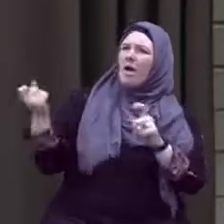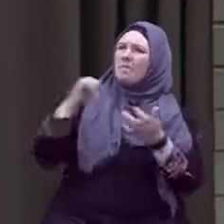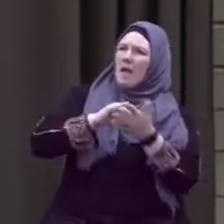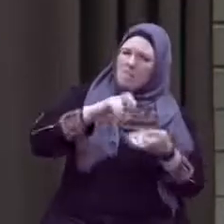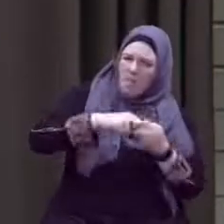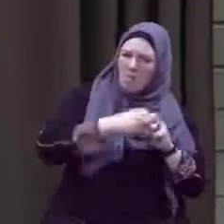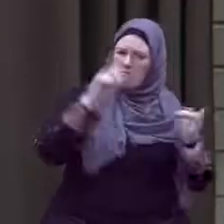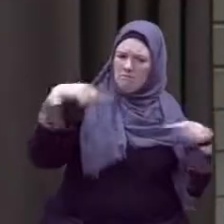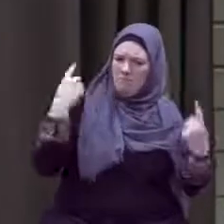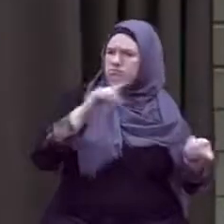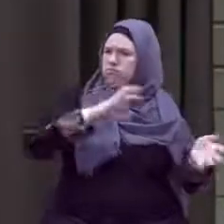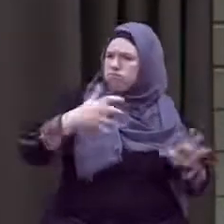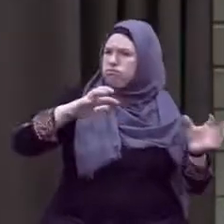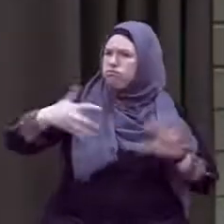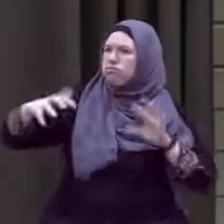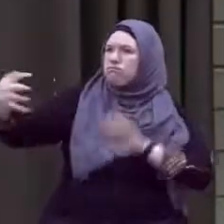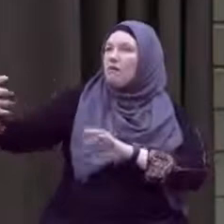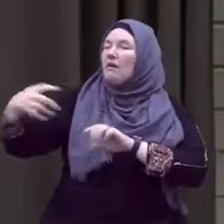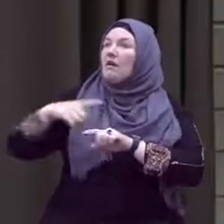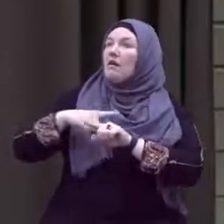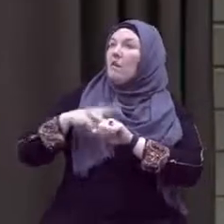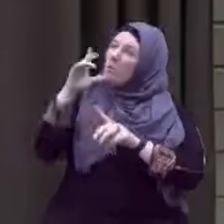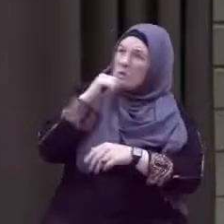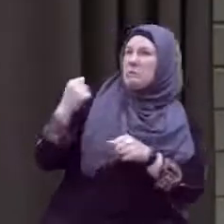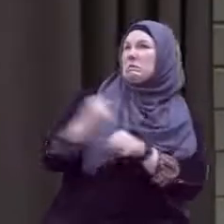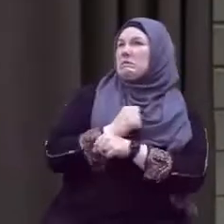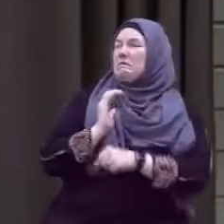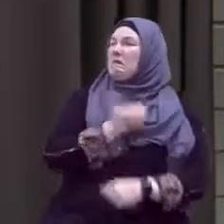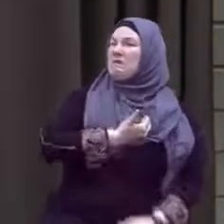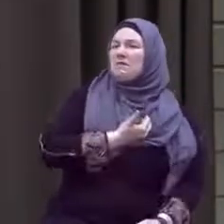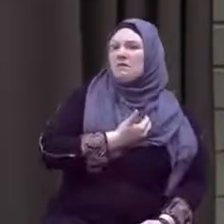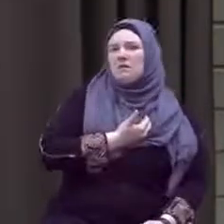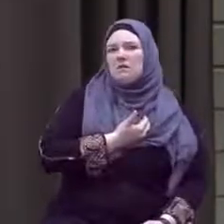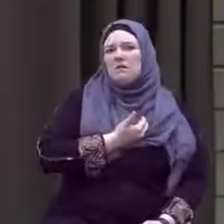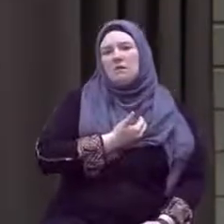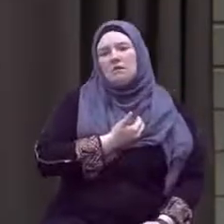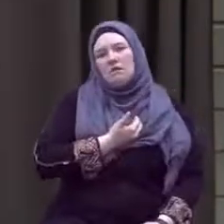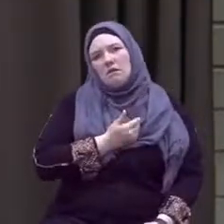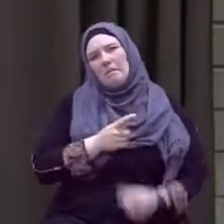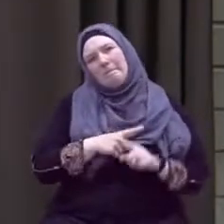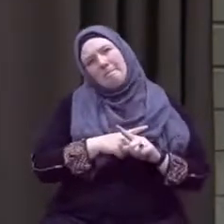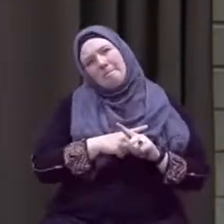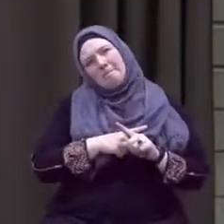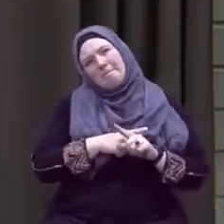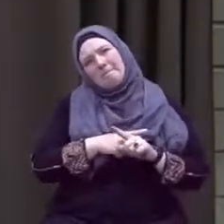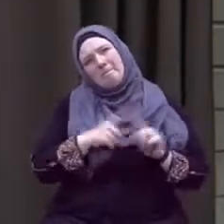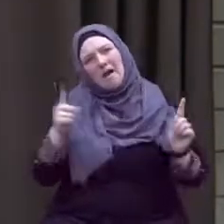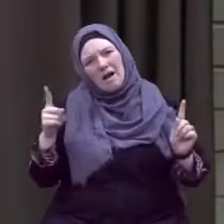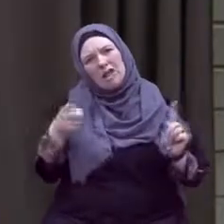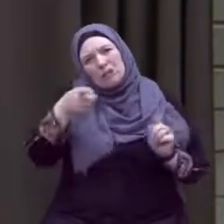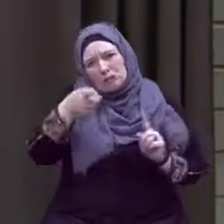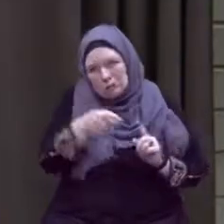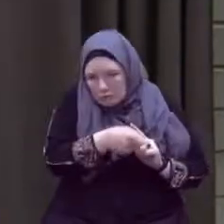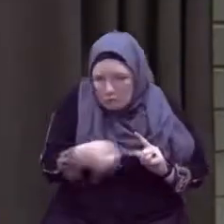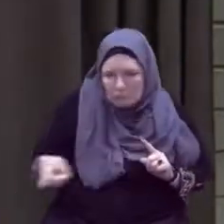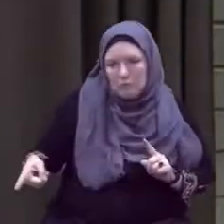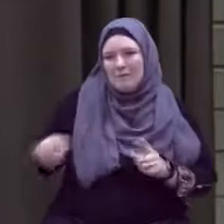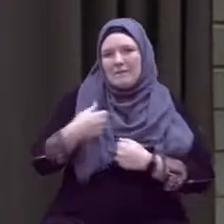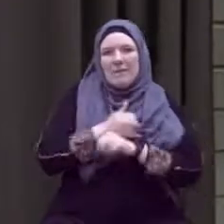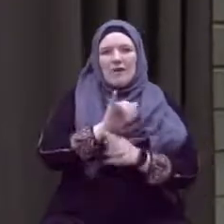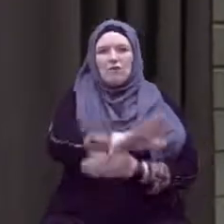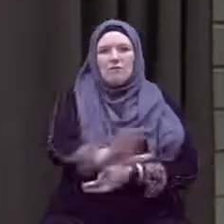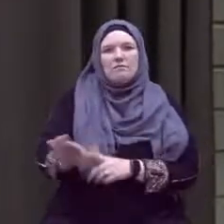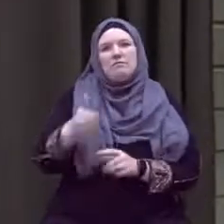crisis that we put ourselves in? As if we have no role either in creating the